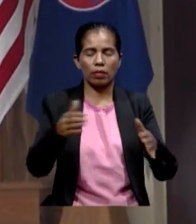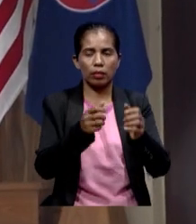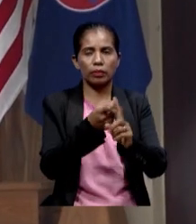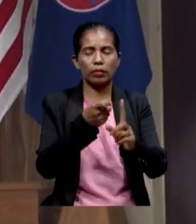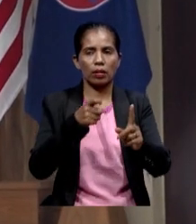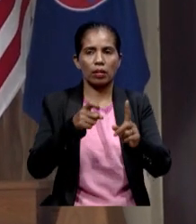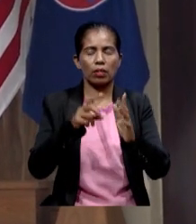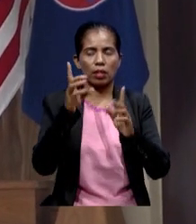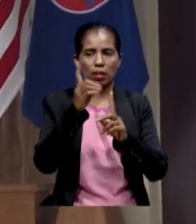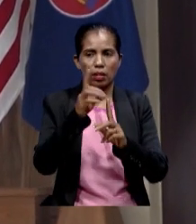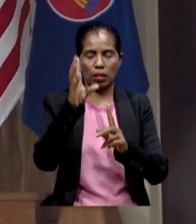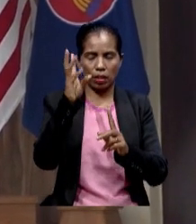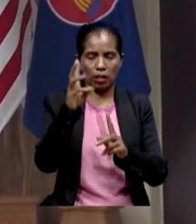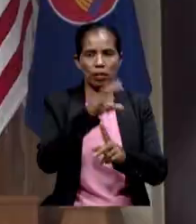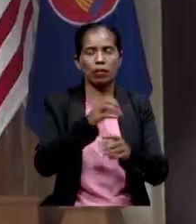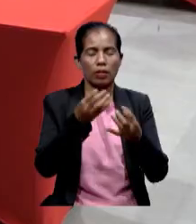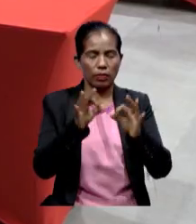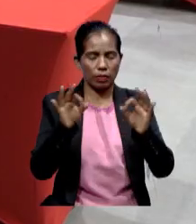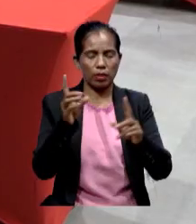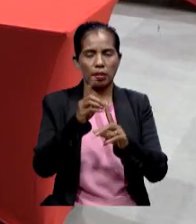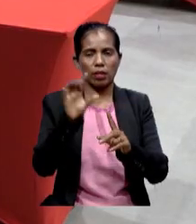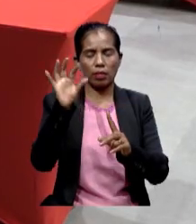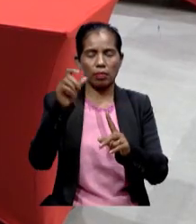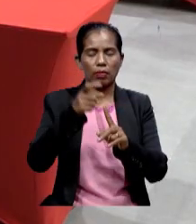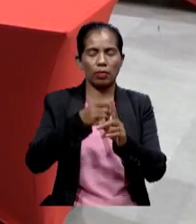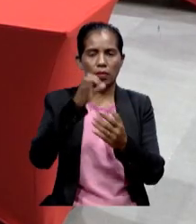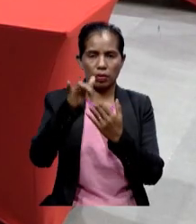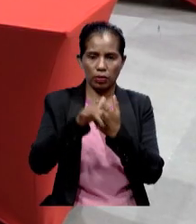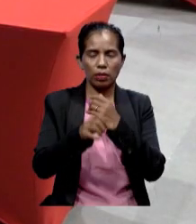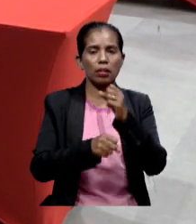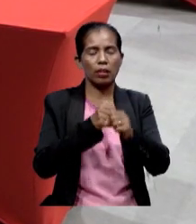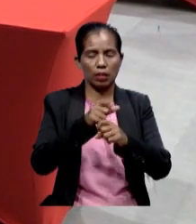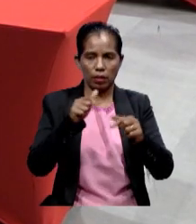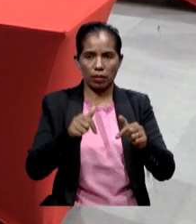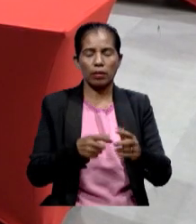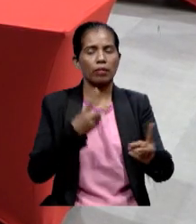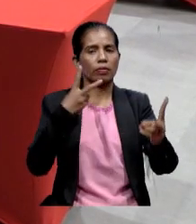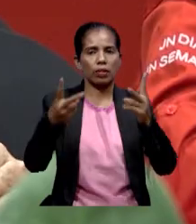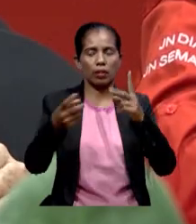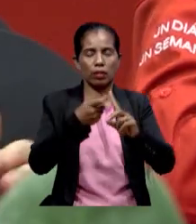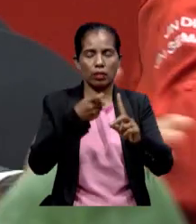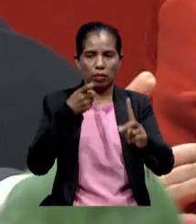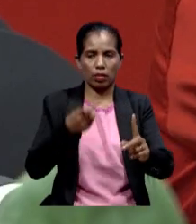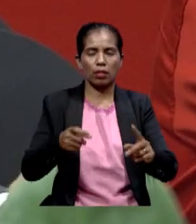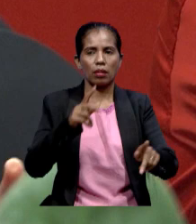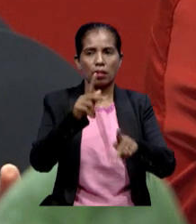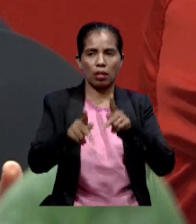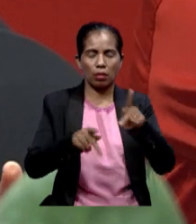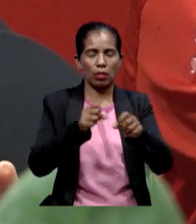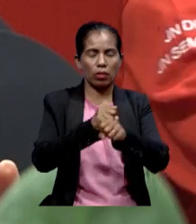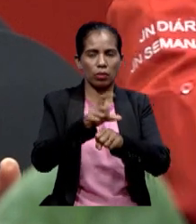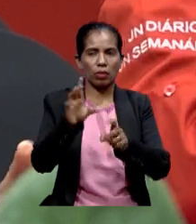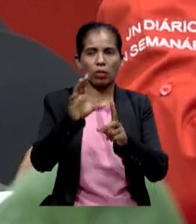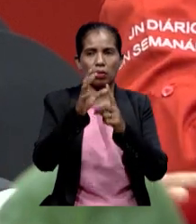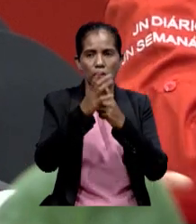iha lorong ne no sire mata iha lorong sia fulan Julio tinang ne. Hafun visita husi delegasaun komunidade